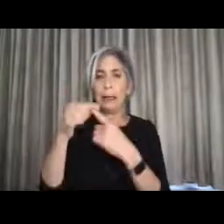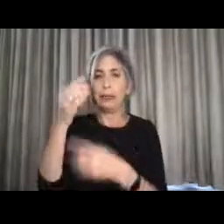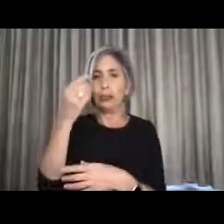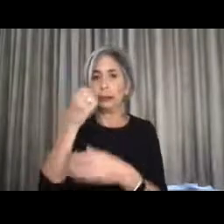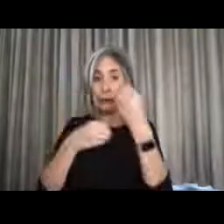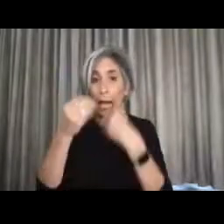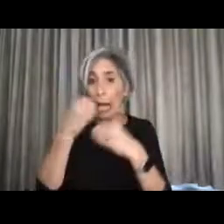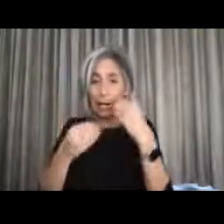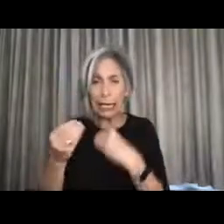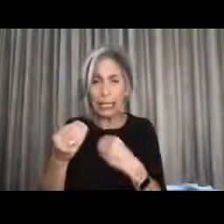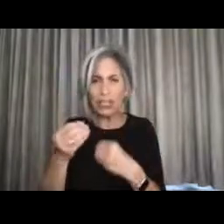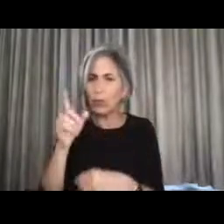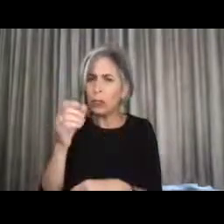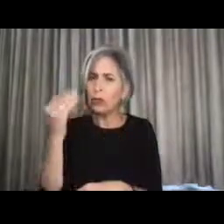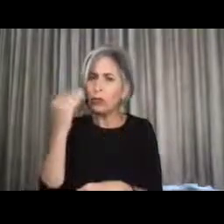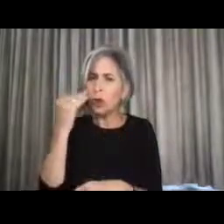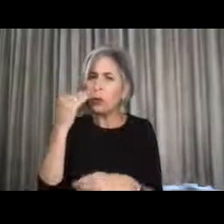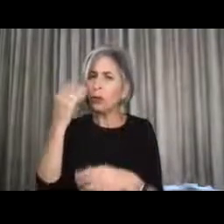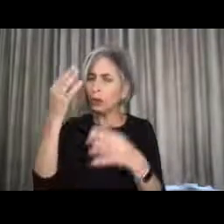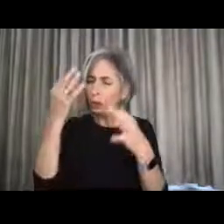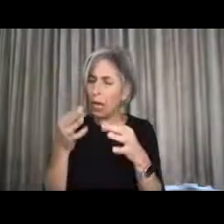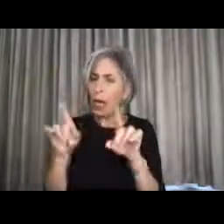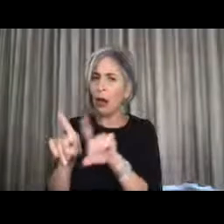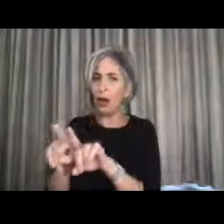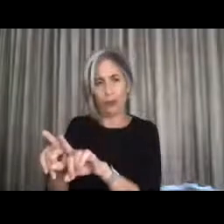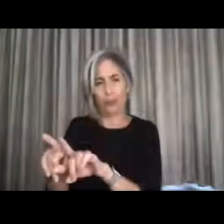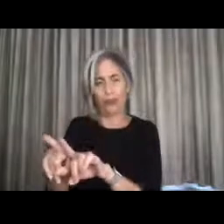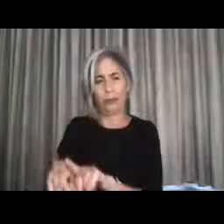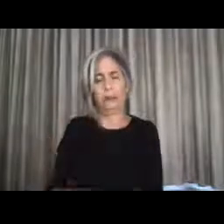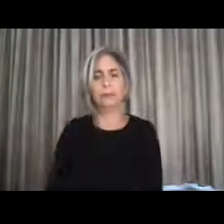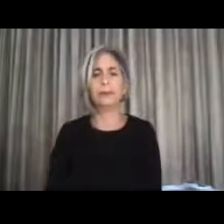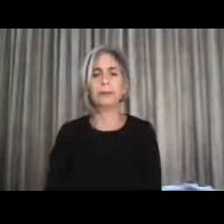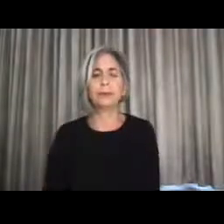things you need to decide as well. Next slide.